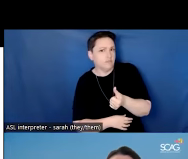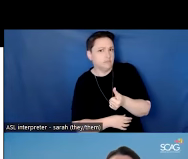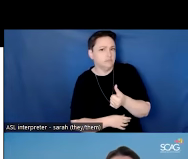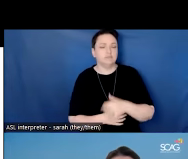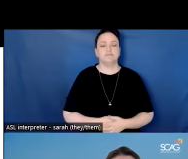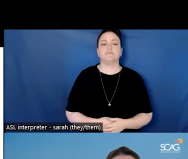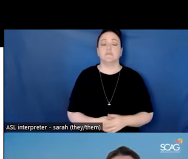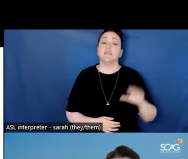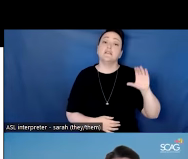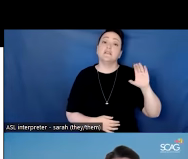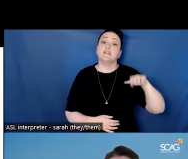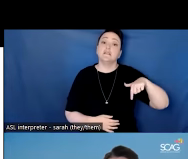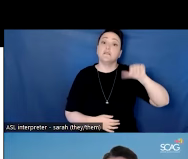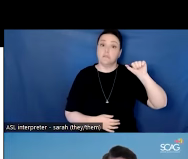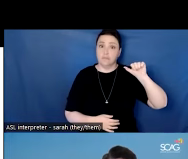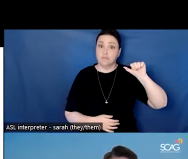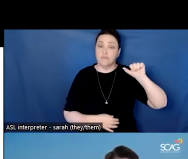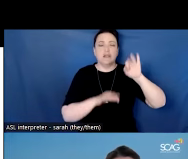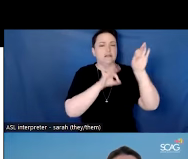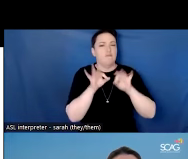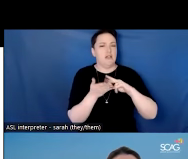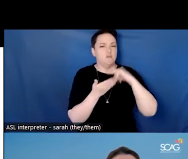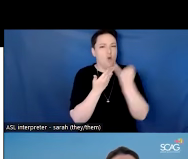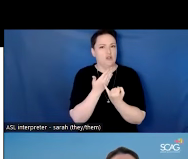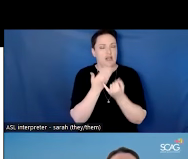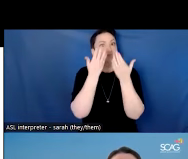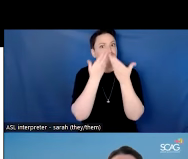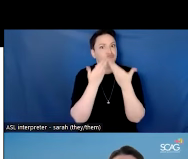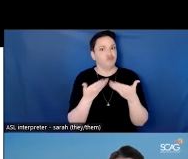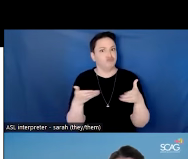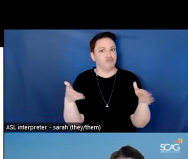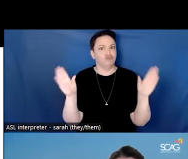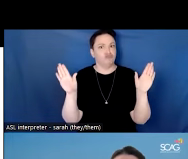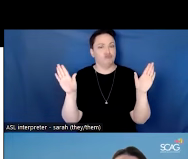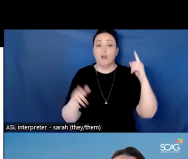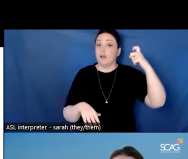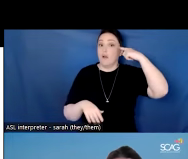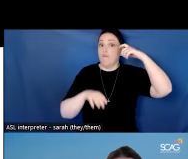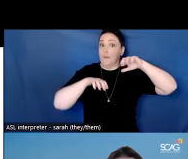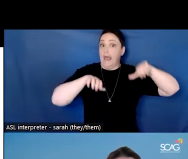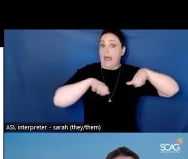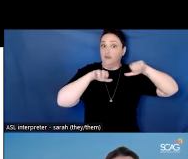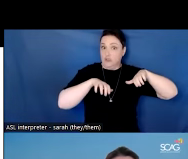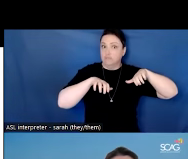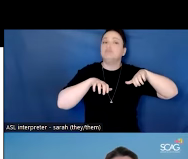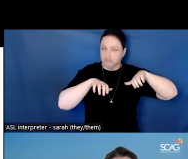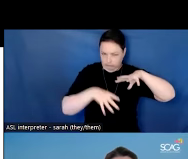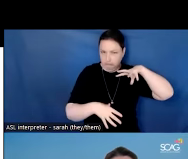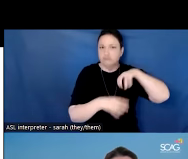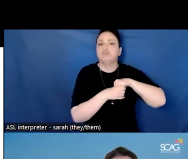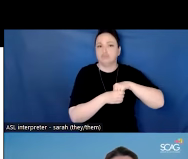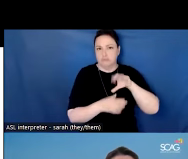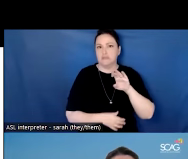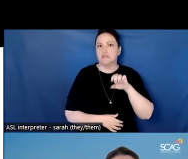CEQA defines the project very, very broadly. Governmental action is subject to CEQA if the